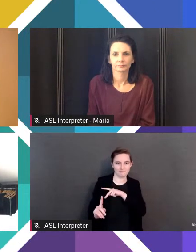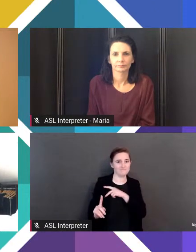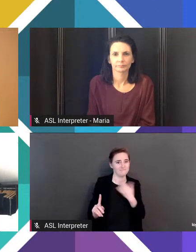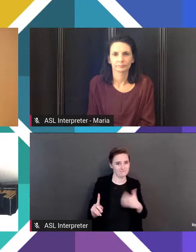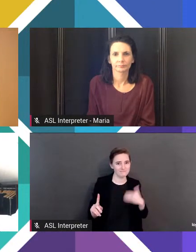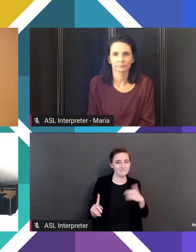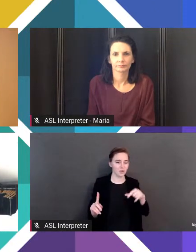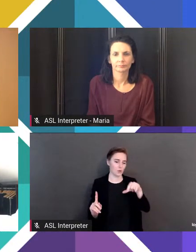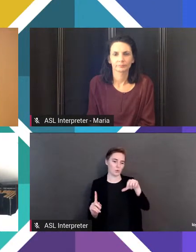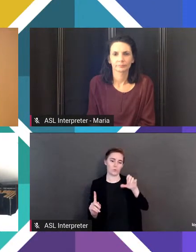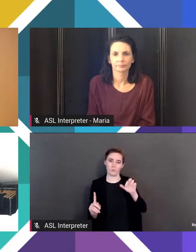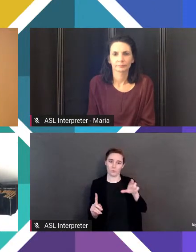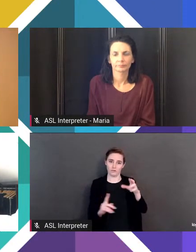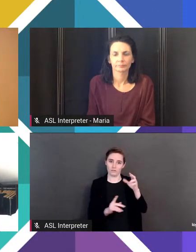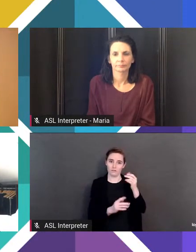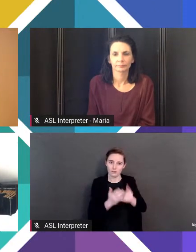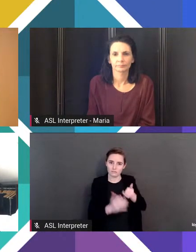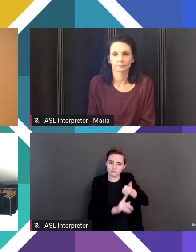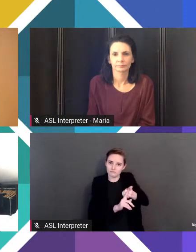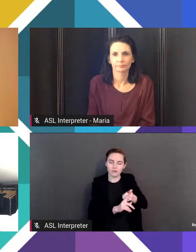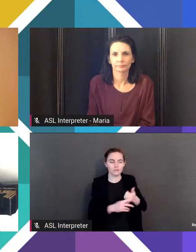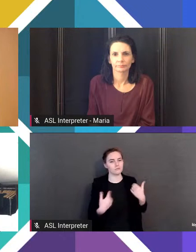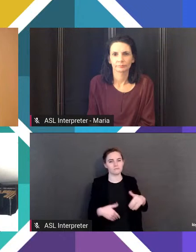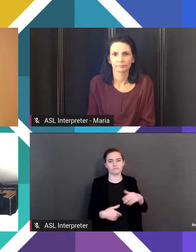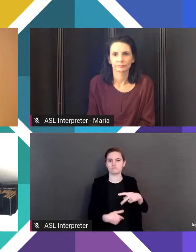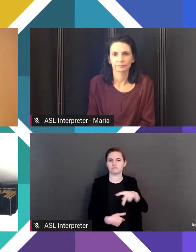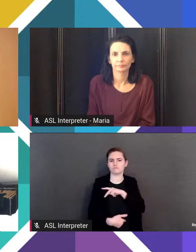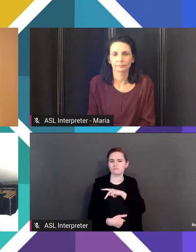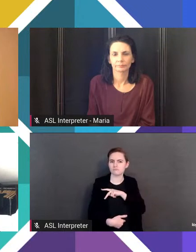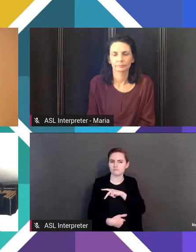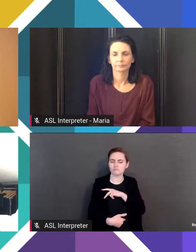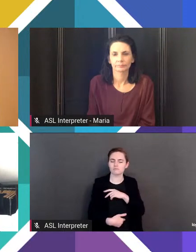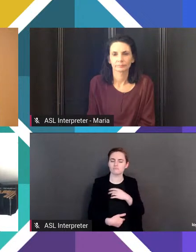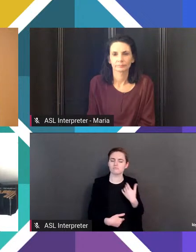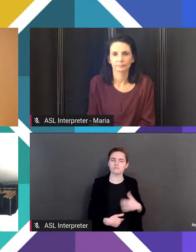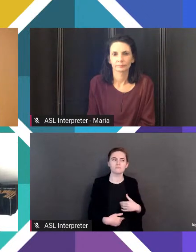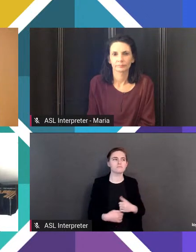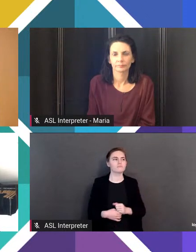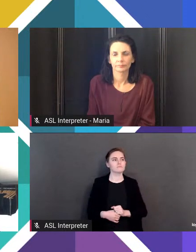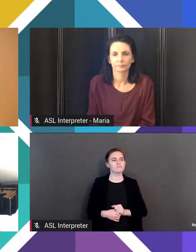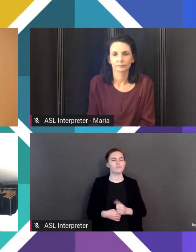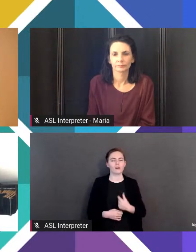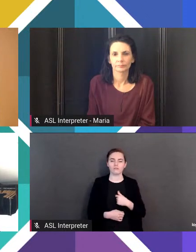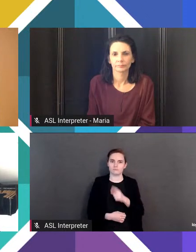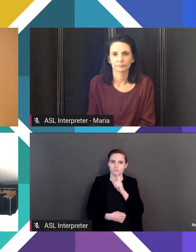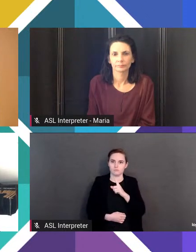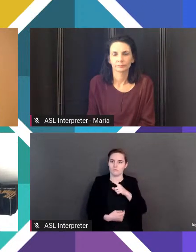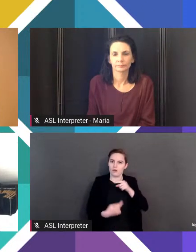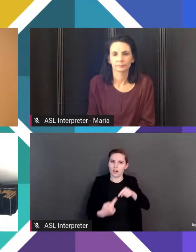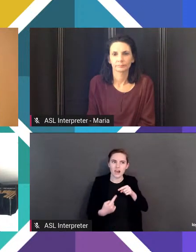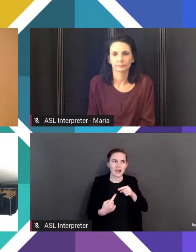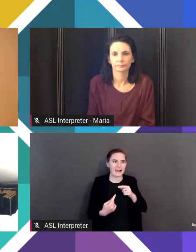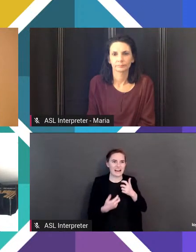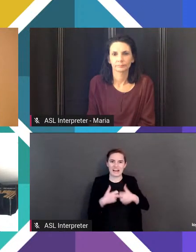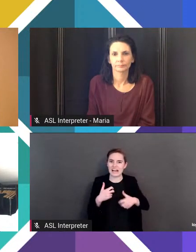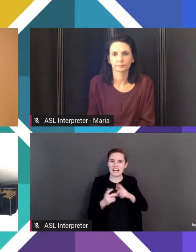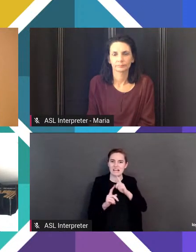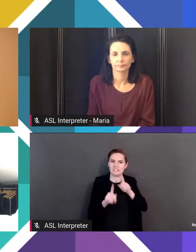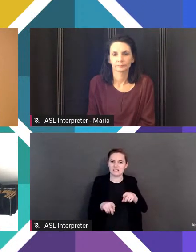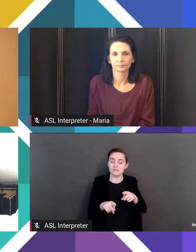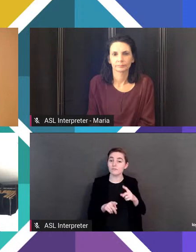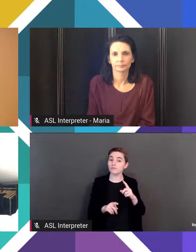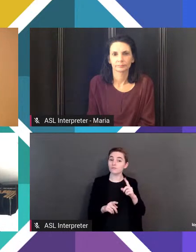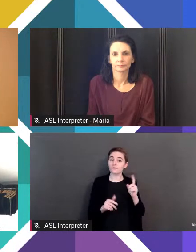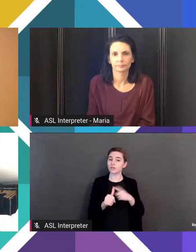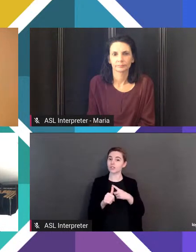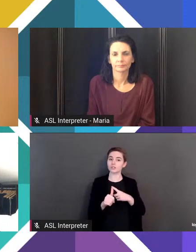So, you know, I was having a really hard time answering. Like, at first, like, when Patrick reached out to me, I was